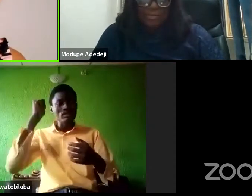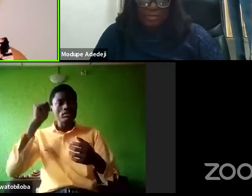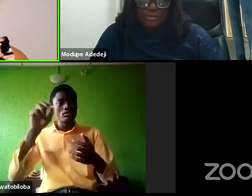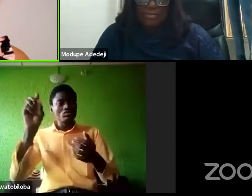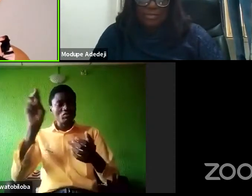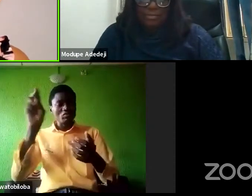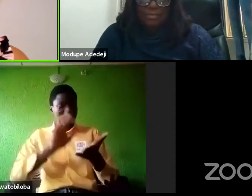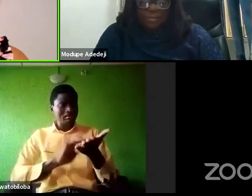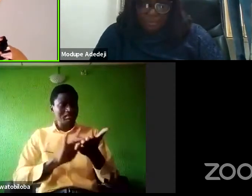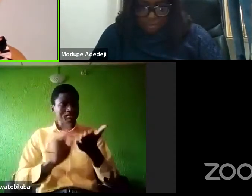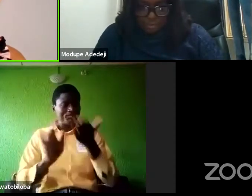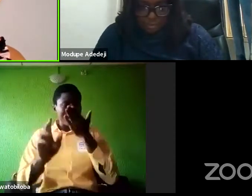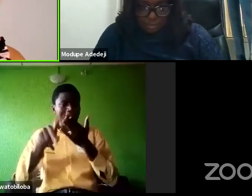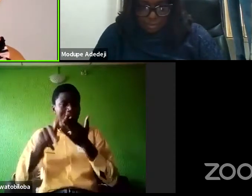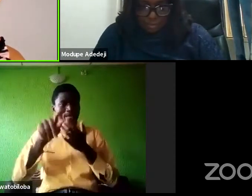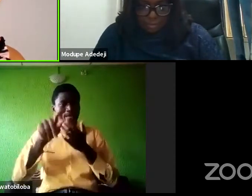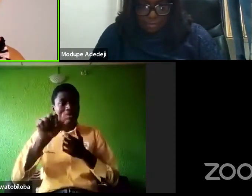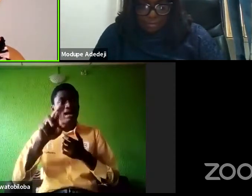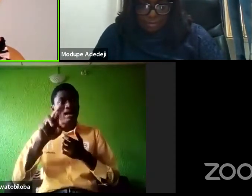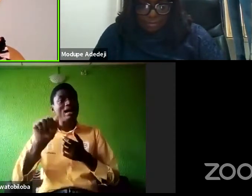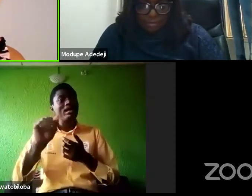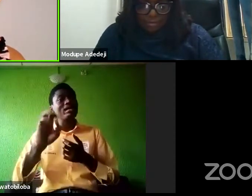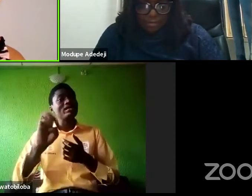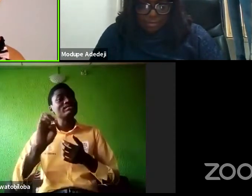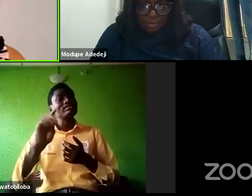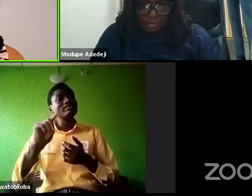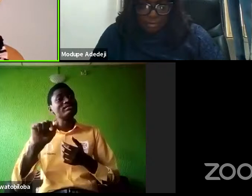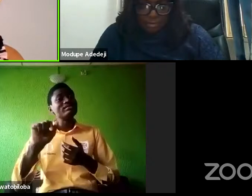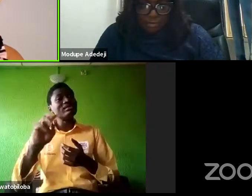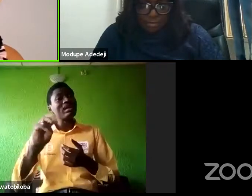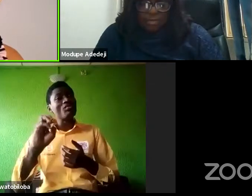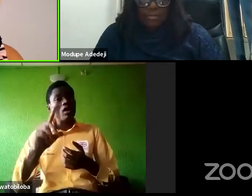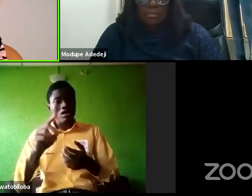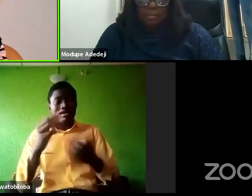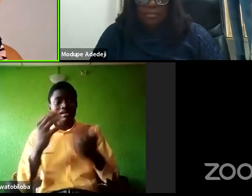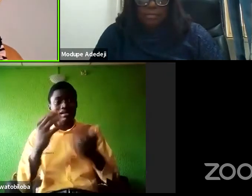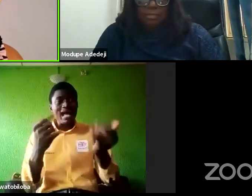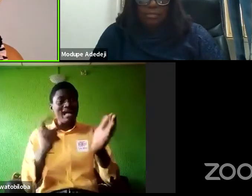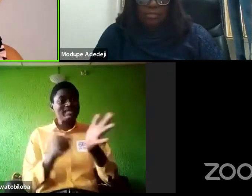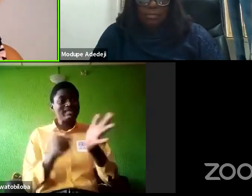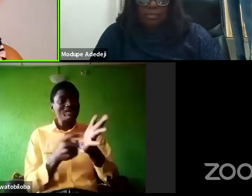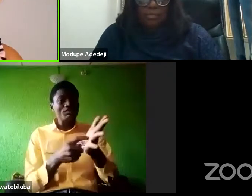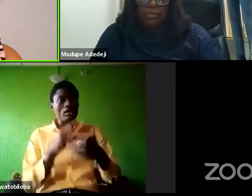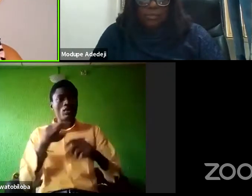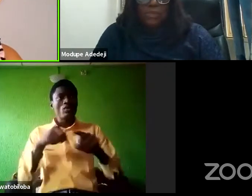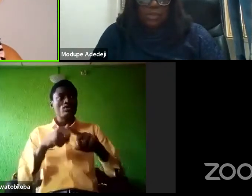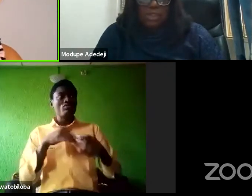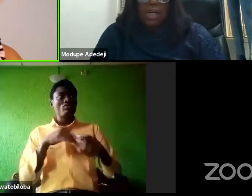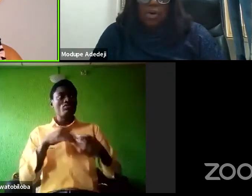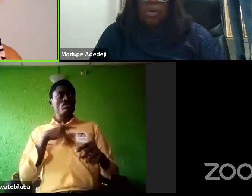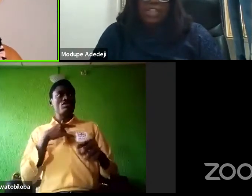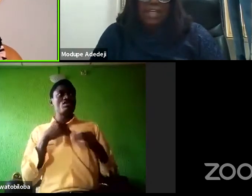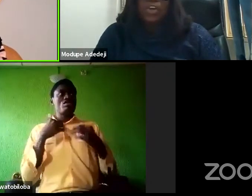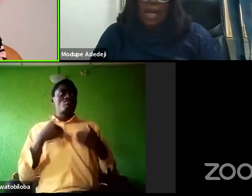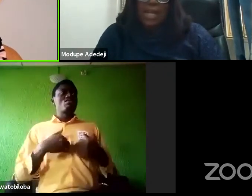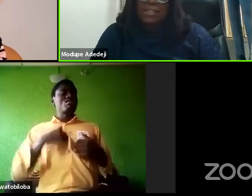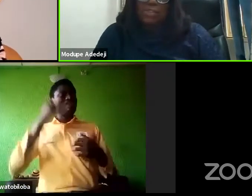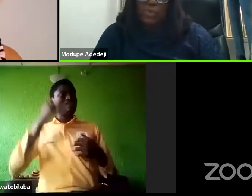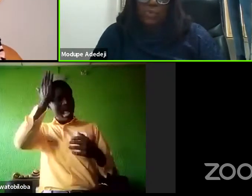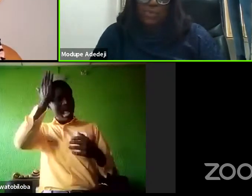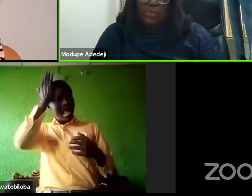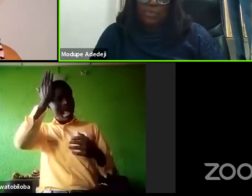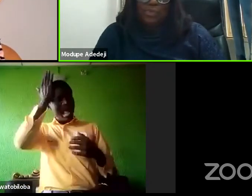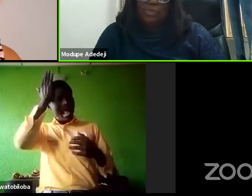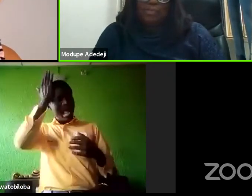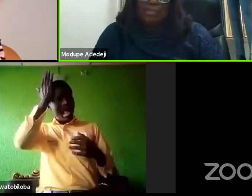to Sometimes it's for you to just take your eyes off your devices and rest your eyes. So if you're having constant